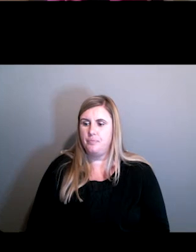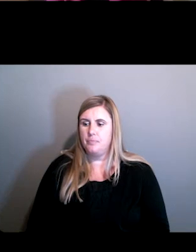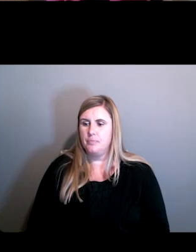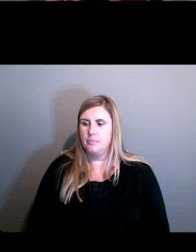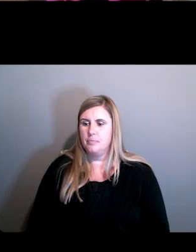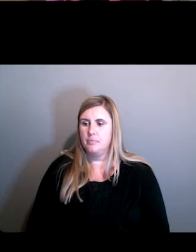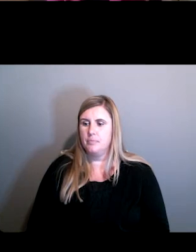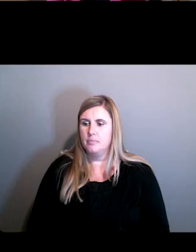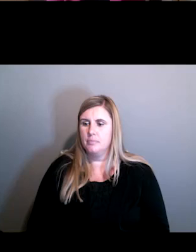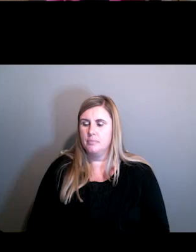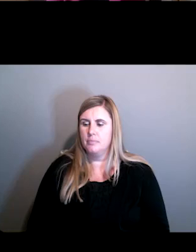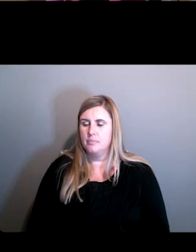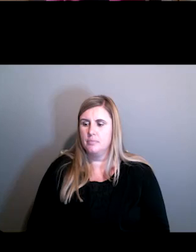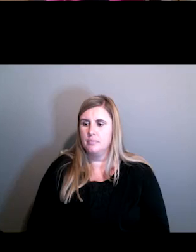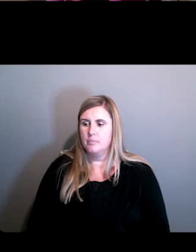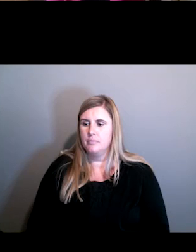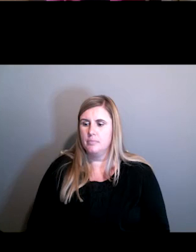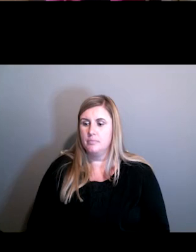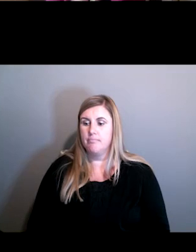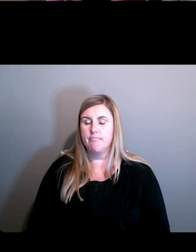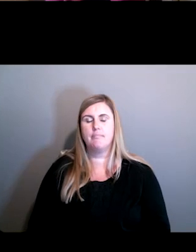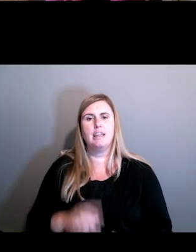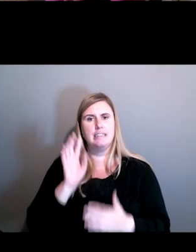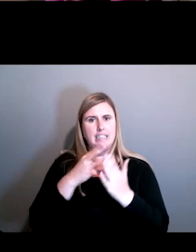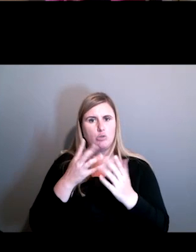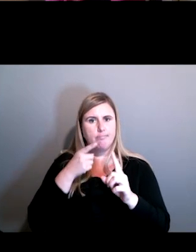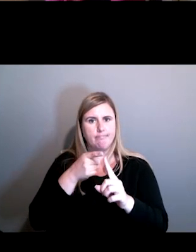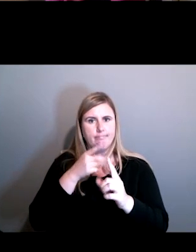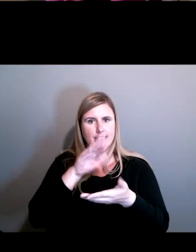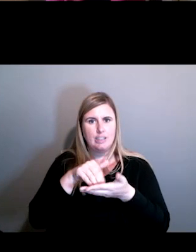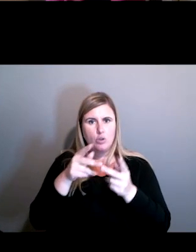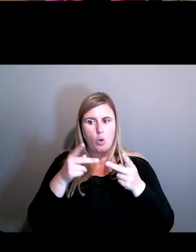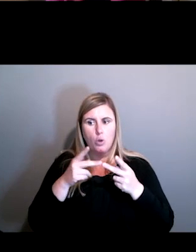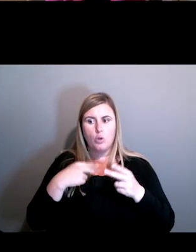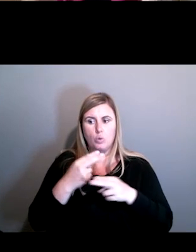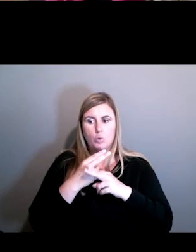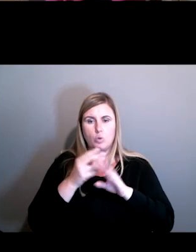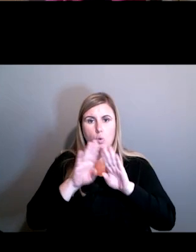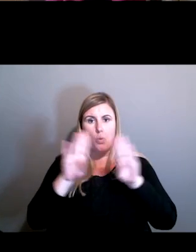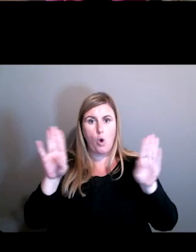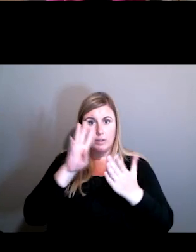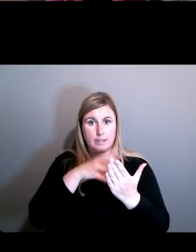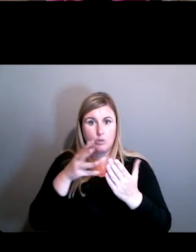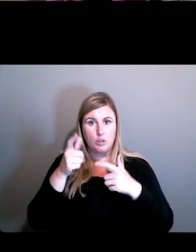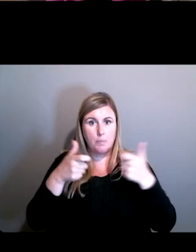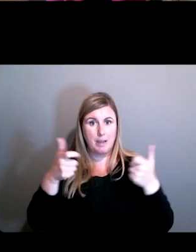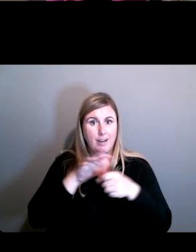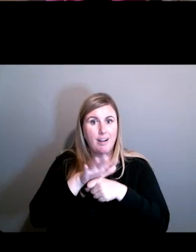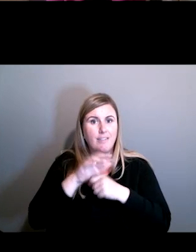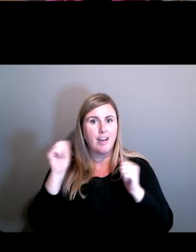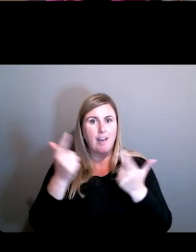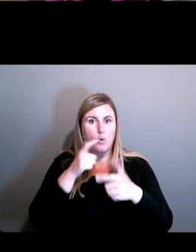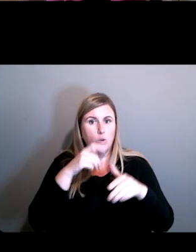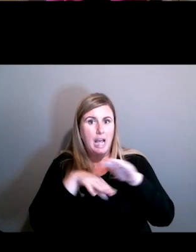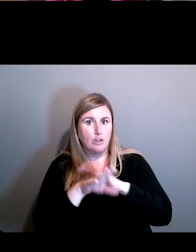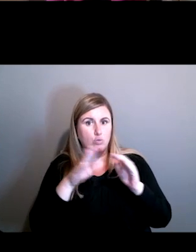So it is crucial that the schedule is centrally located. We often recommend utilizing wall schedules because they are big enough that everyone entering the room can